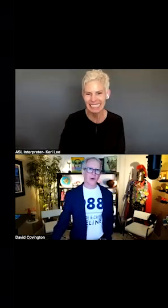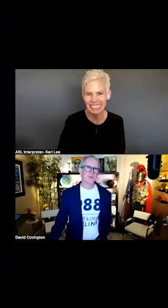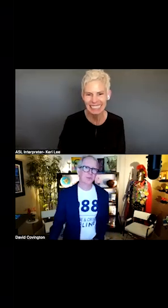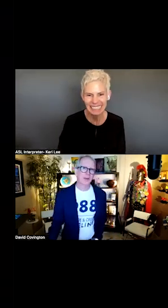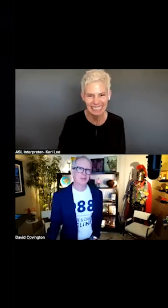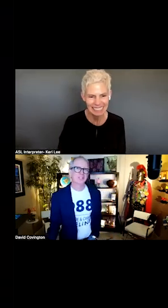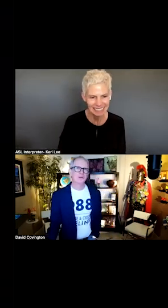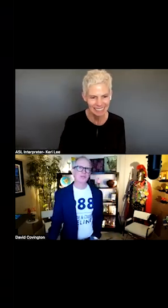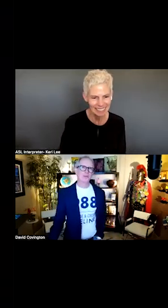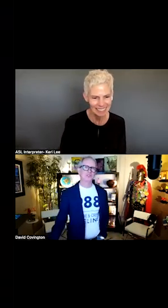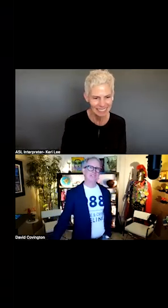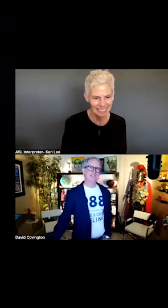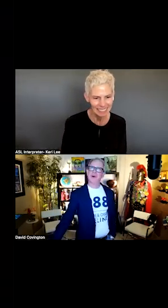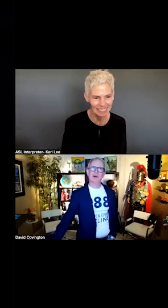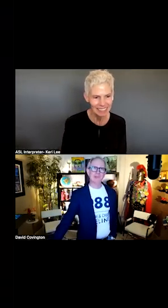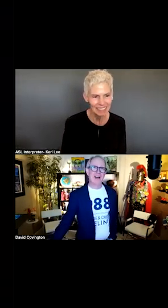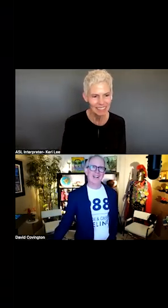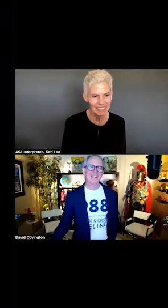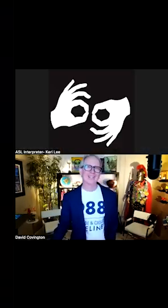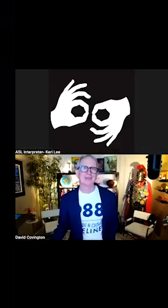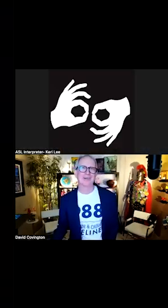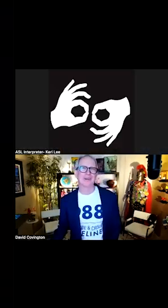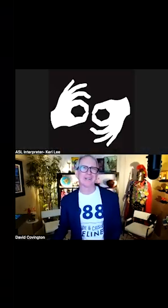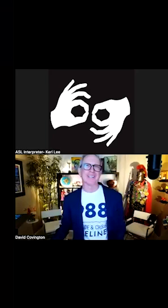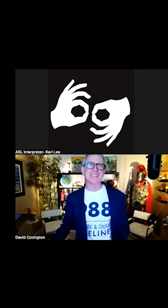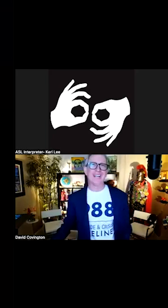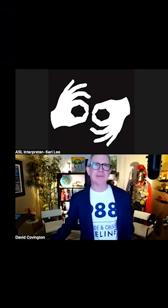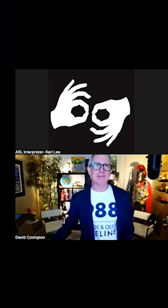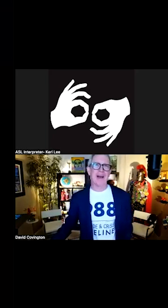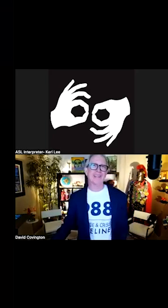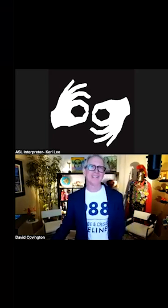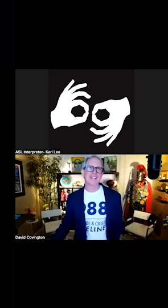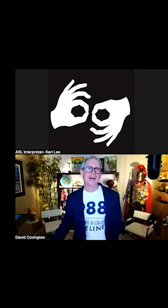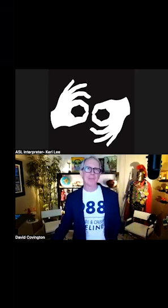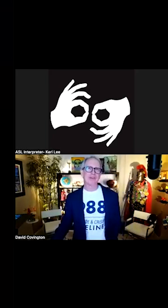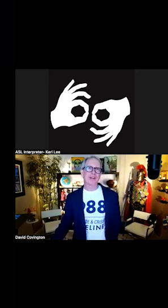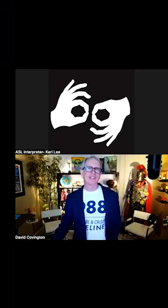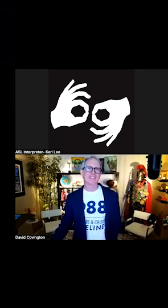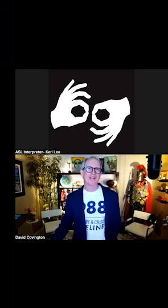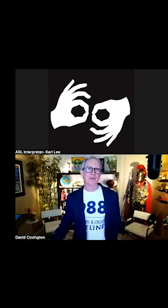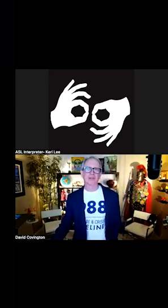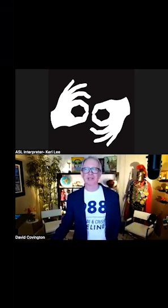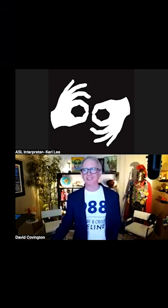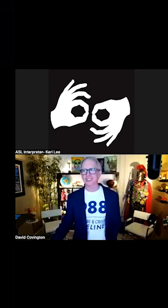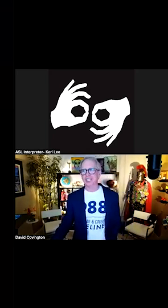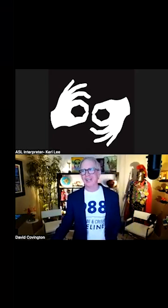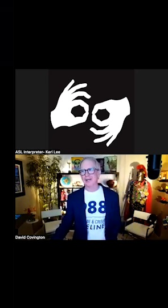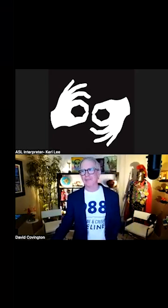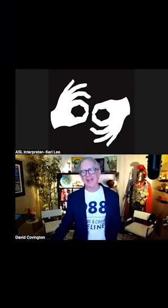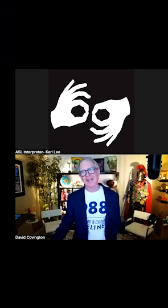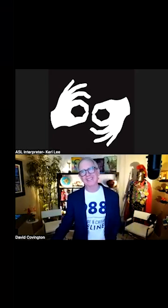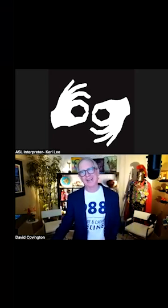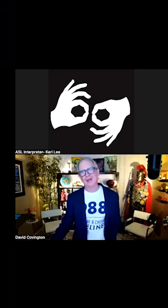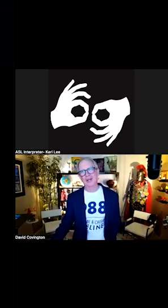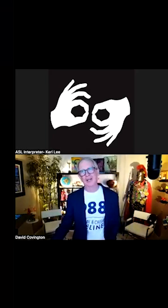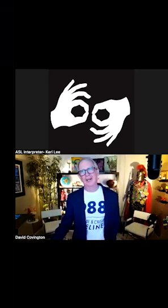Well, welcome to episode 207 and welcome back. We're excited to be back up and running today with Crisis Jam